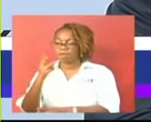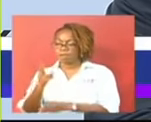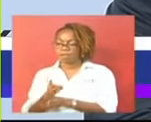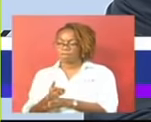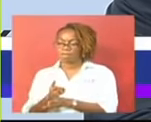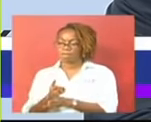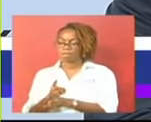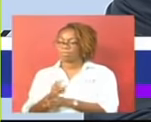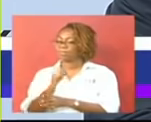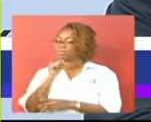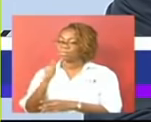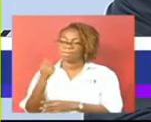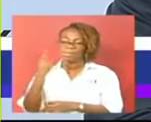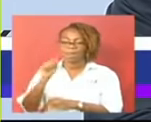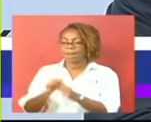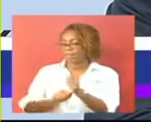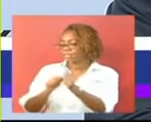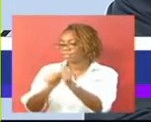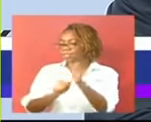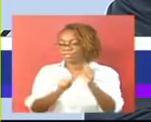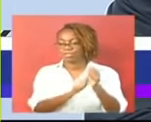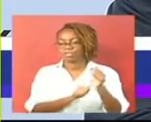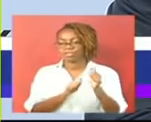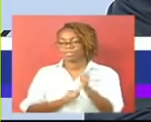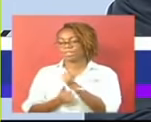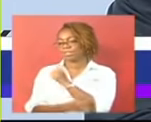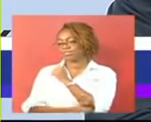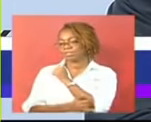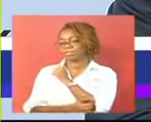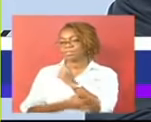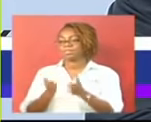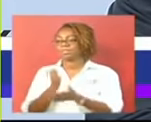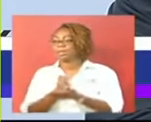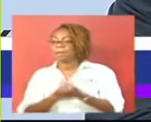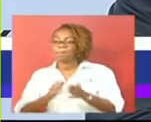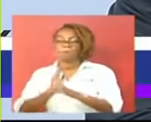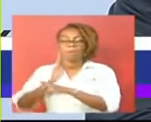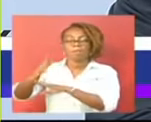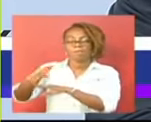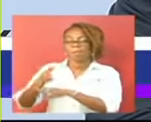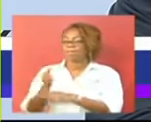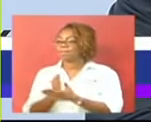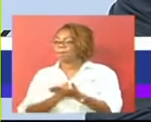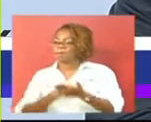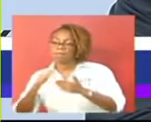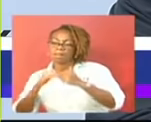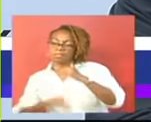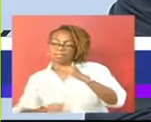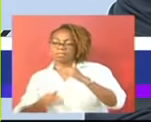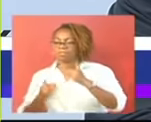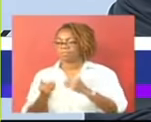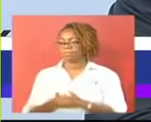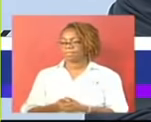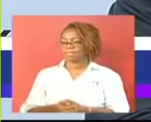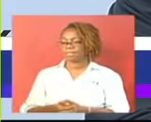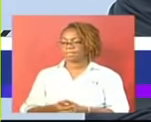above and some countries that are below that global average. There are countries with case fatality ratios in the